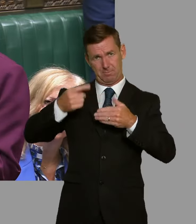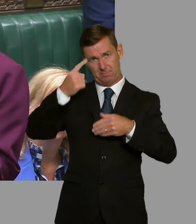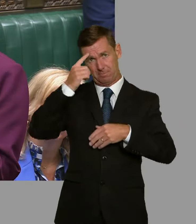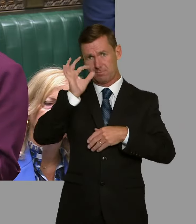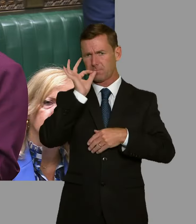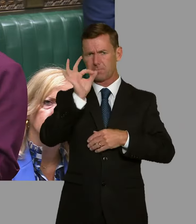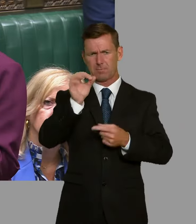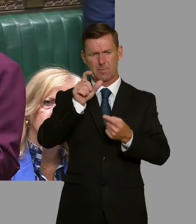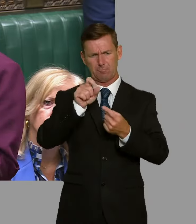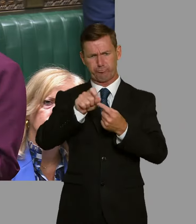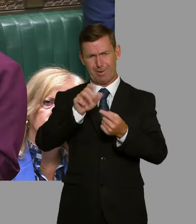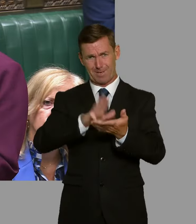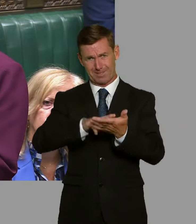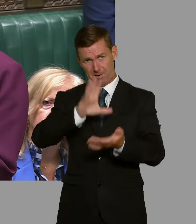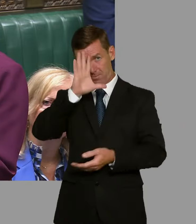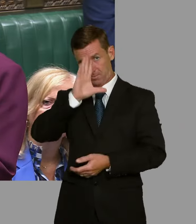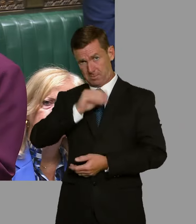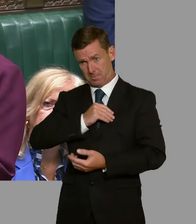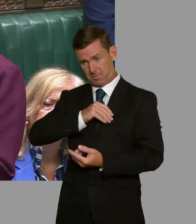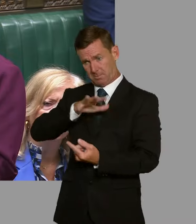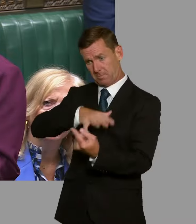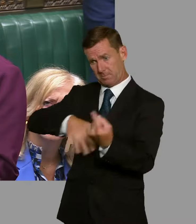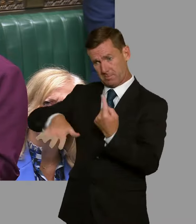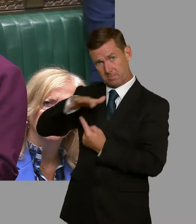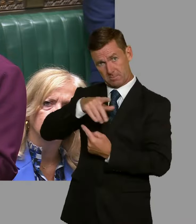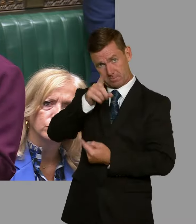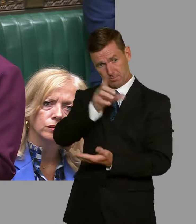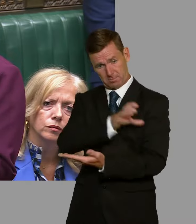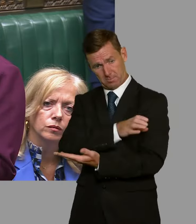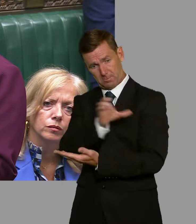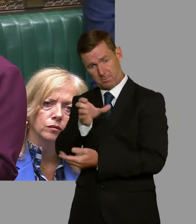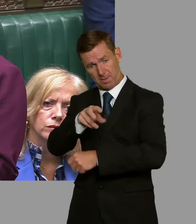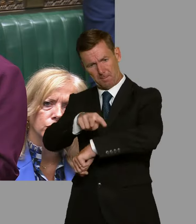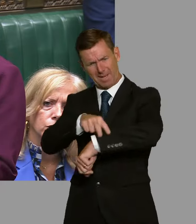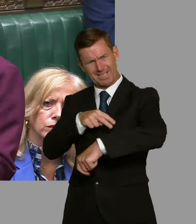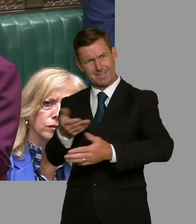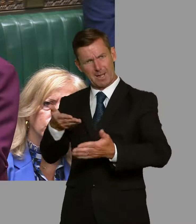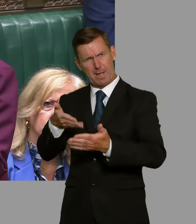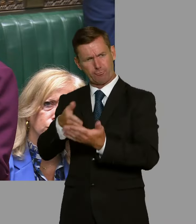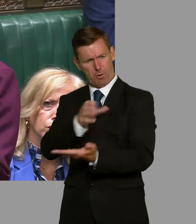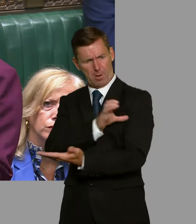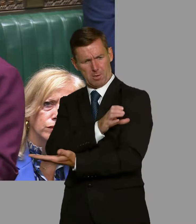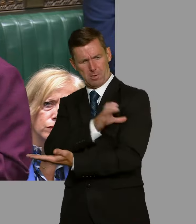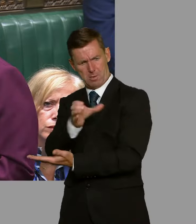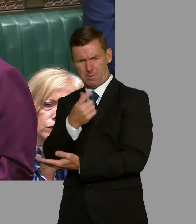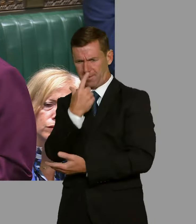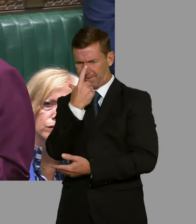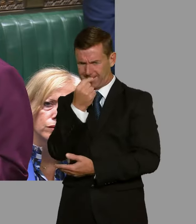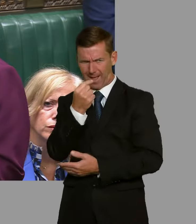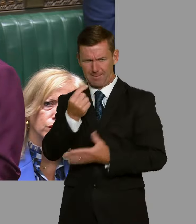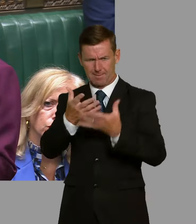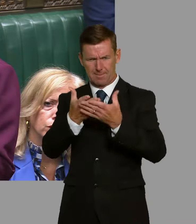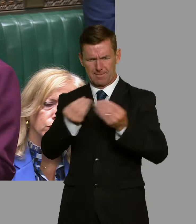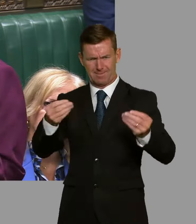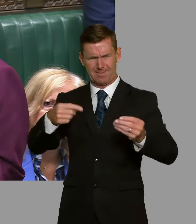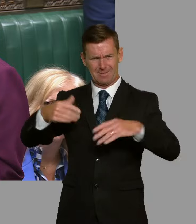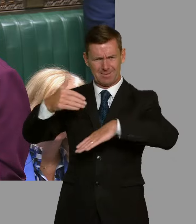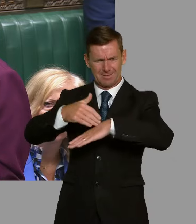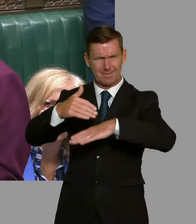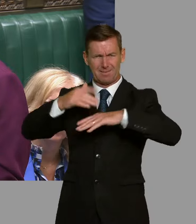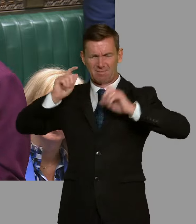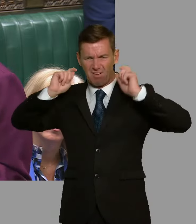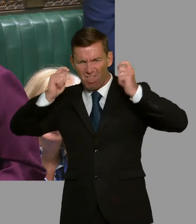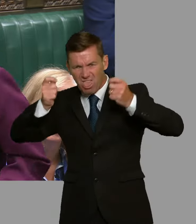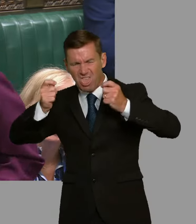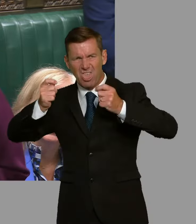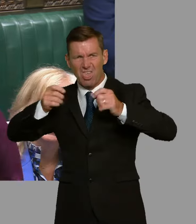the additional resource that they need to tackle this threatening and menacing behaviour to reduce the devastating crime wave